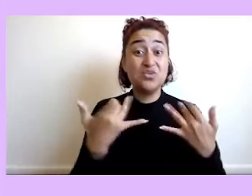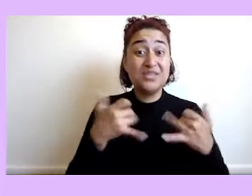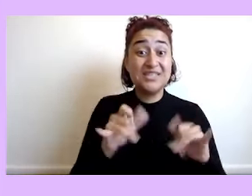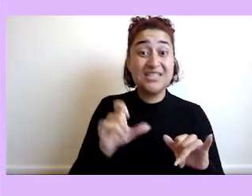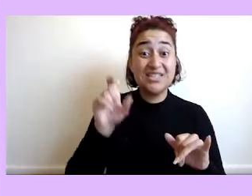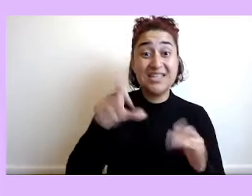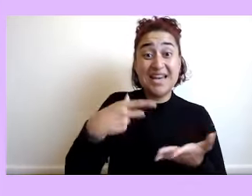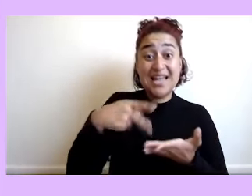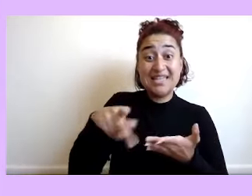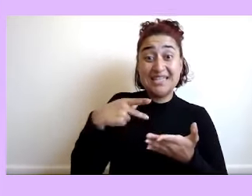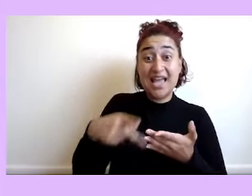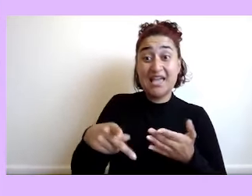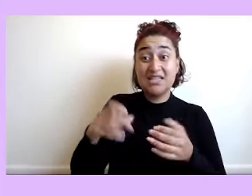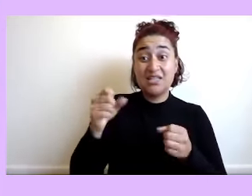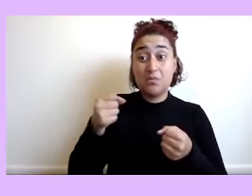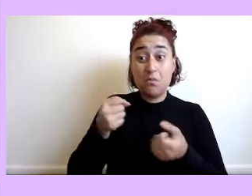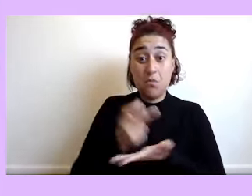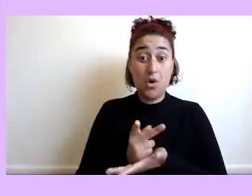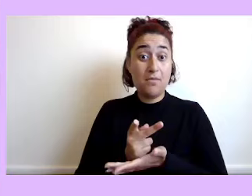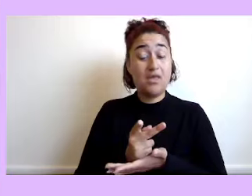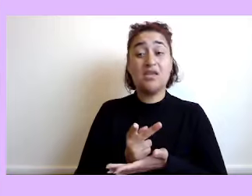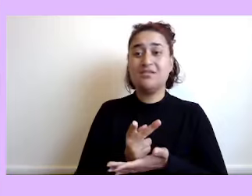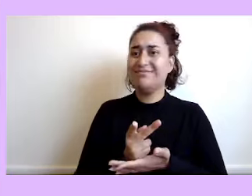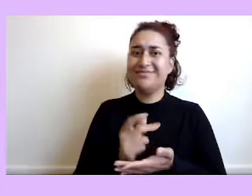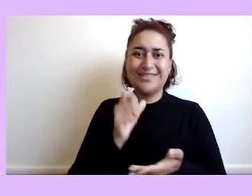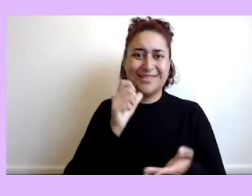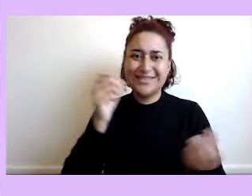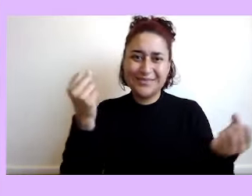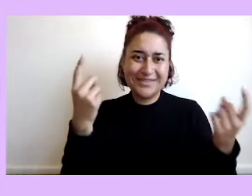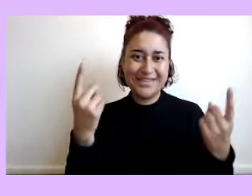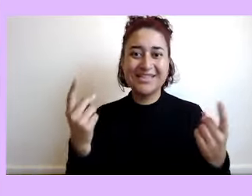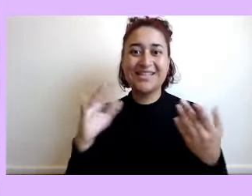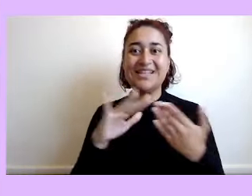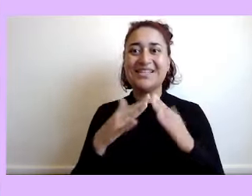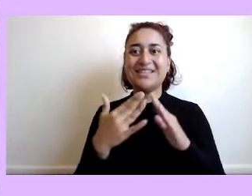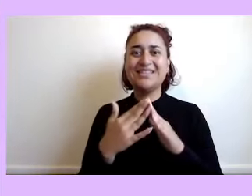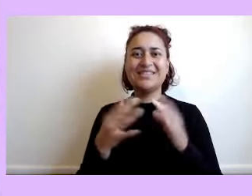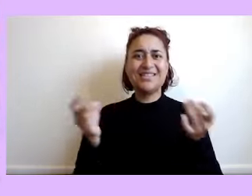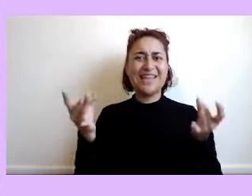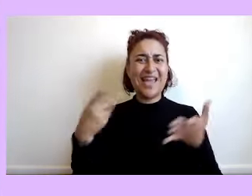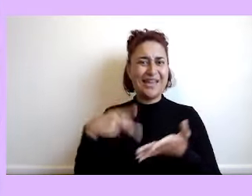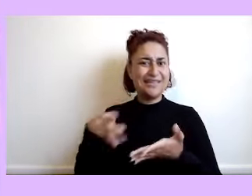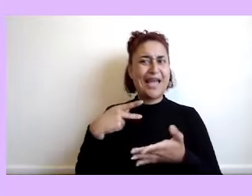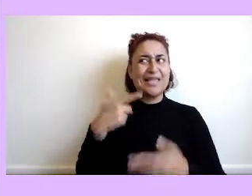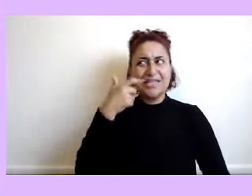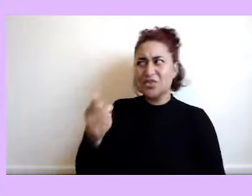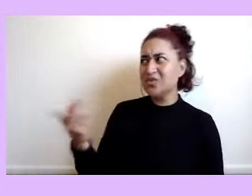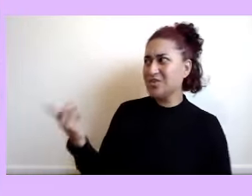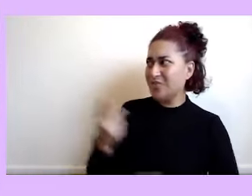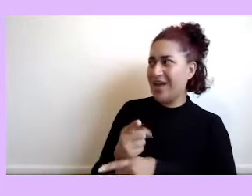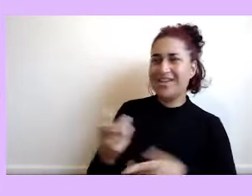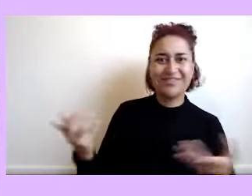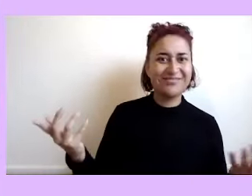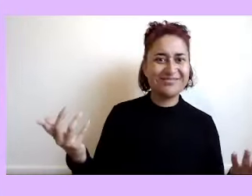And it makes no sense. The city hates dance. It's quite interesting.